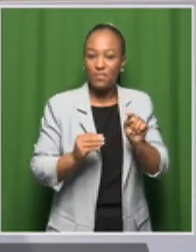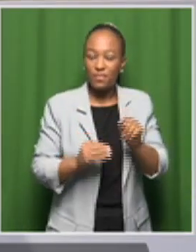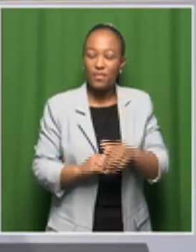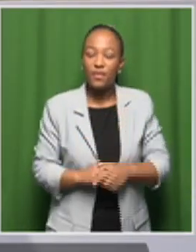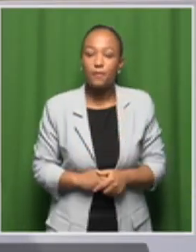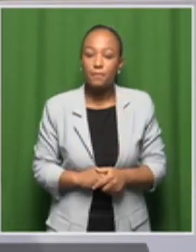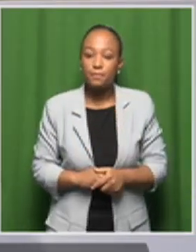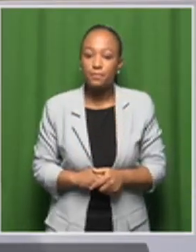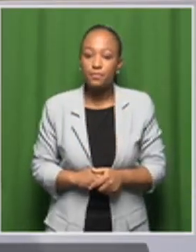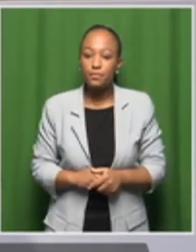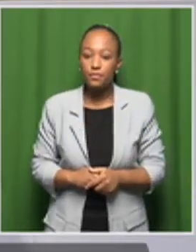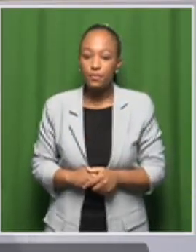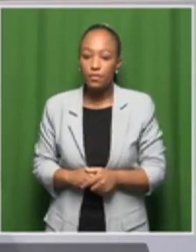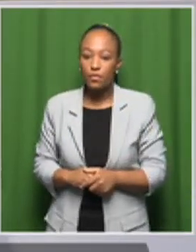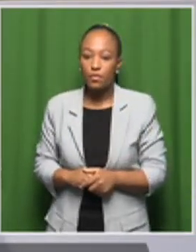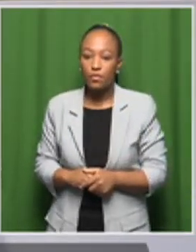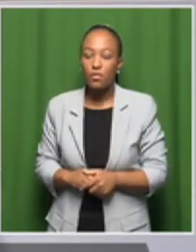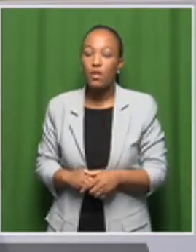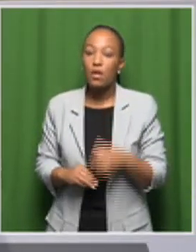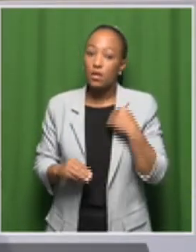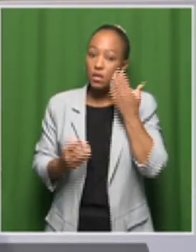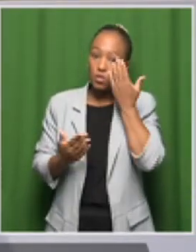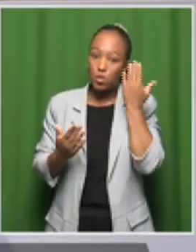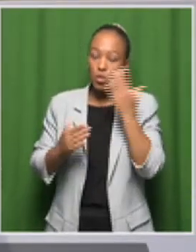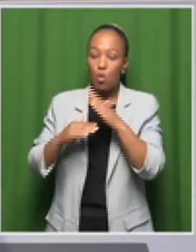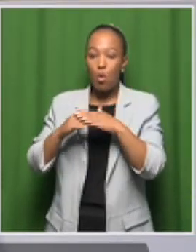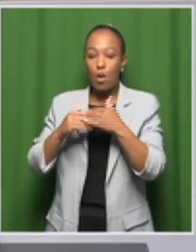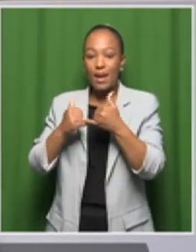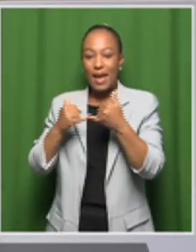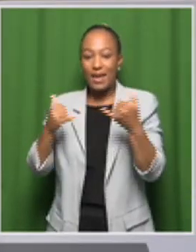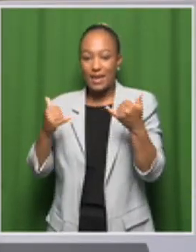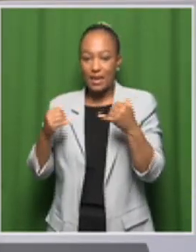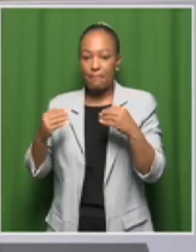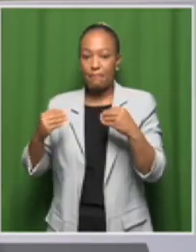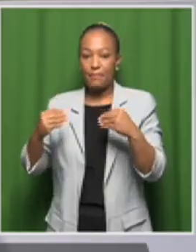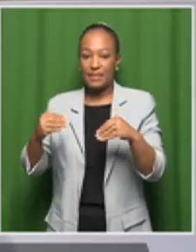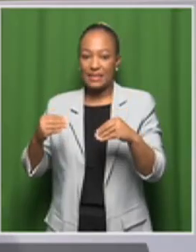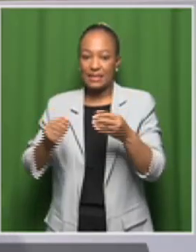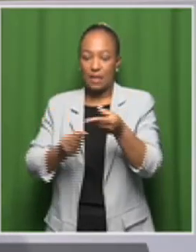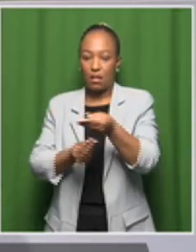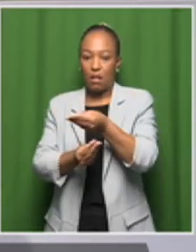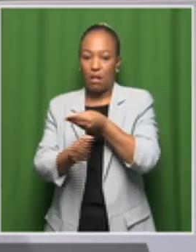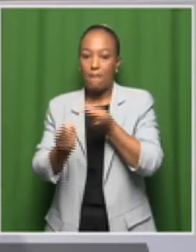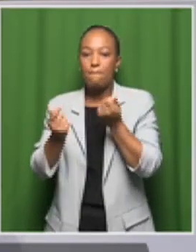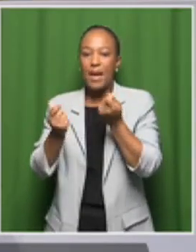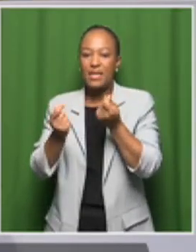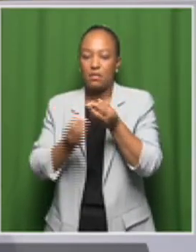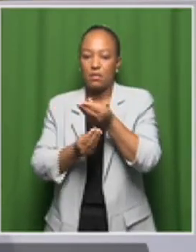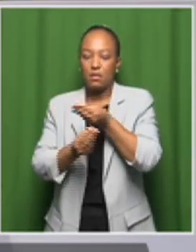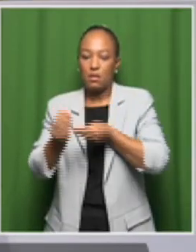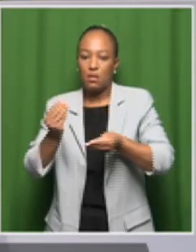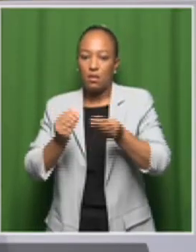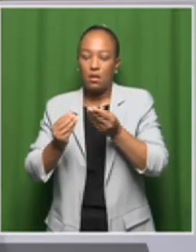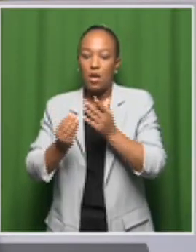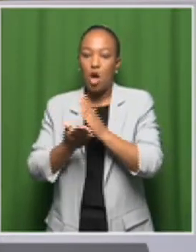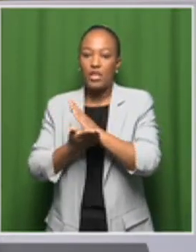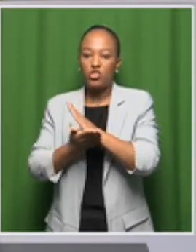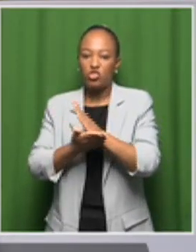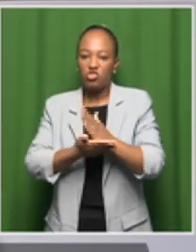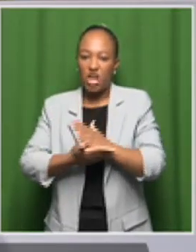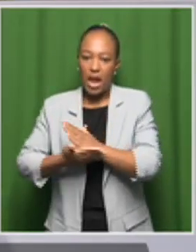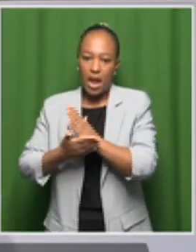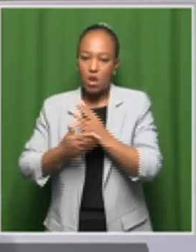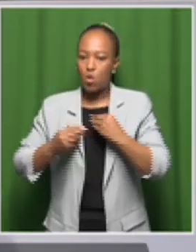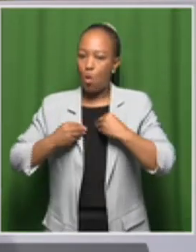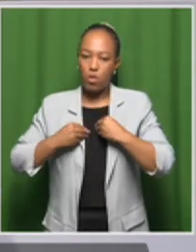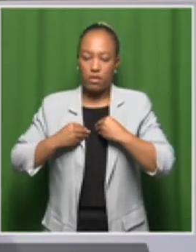thing that people don't know with online trading is that you don't actually own the actual share. You leverage